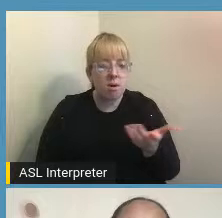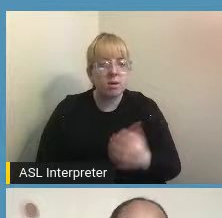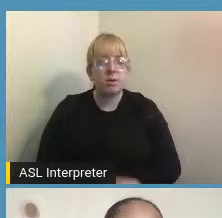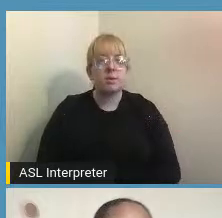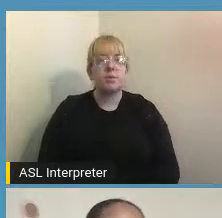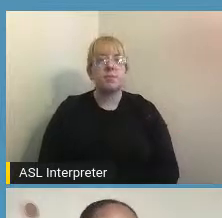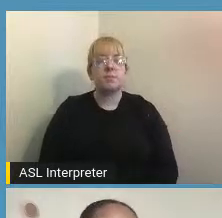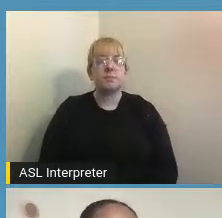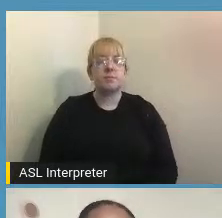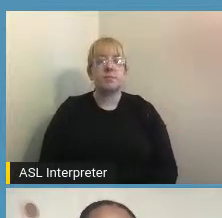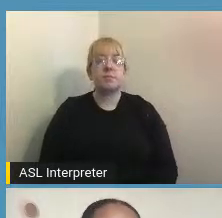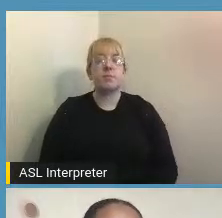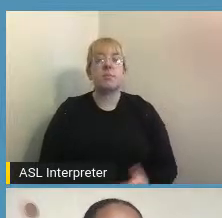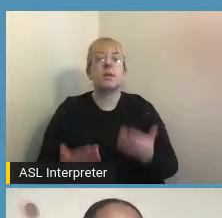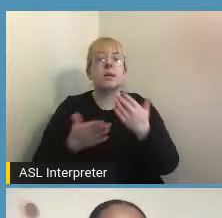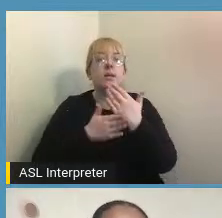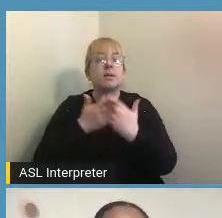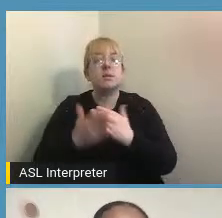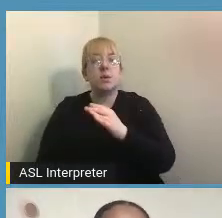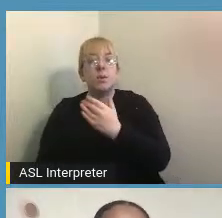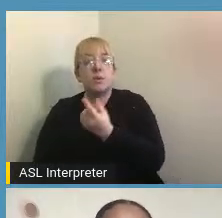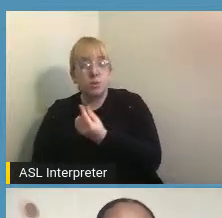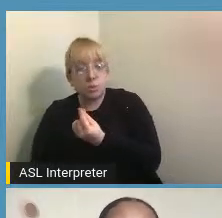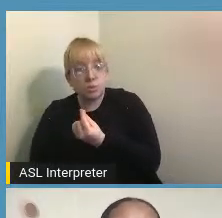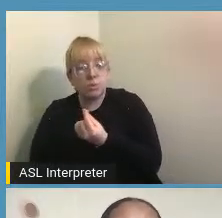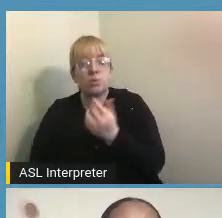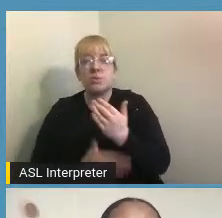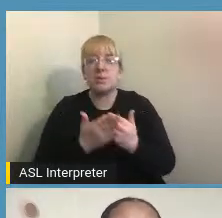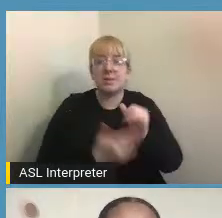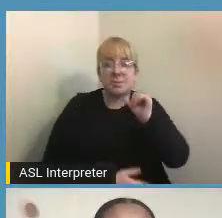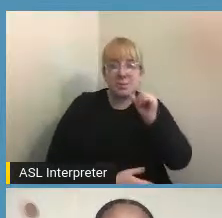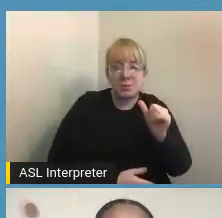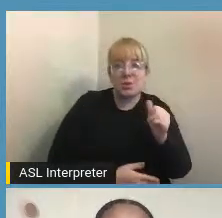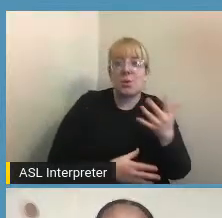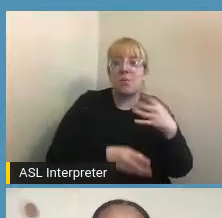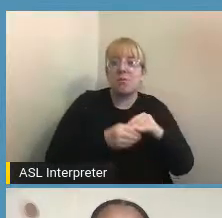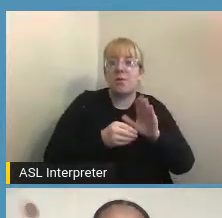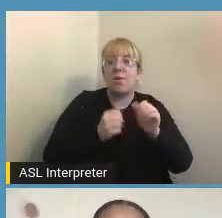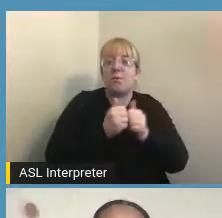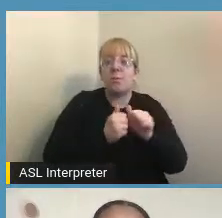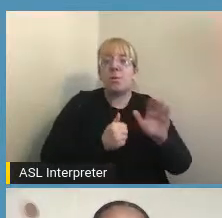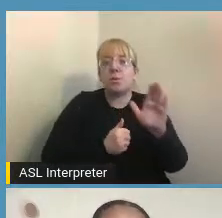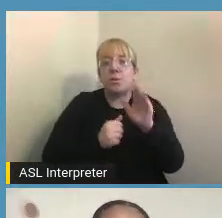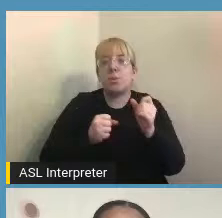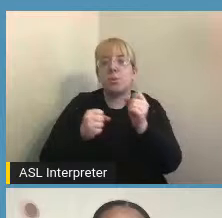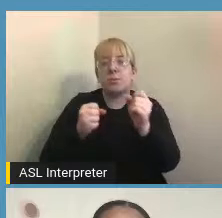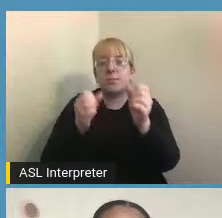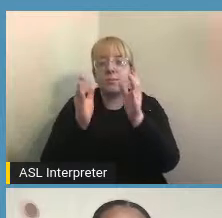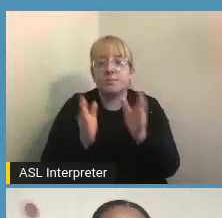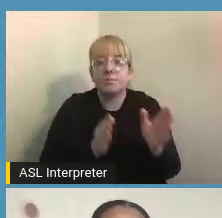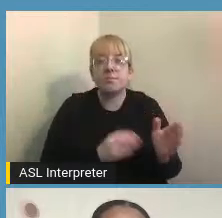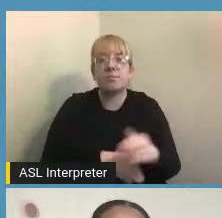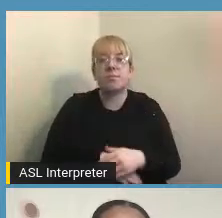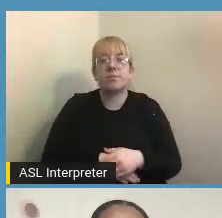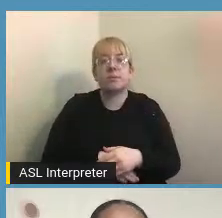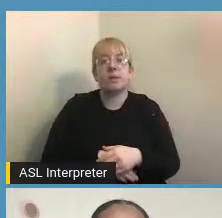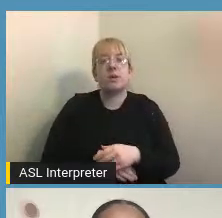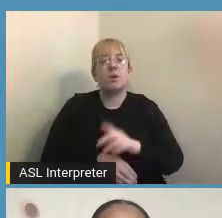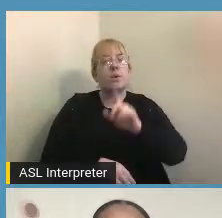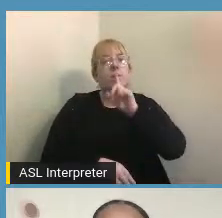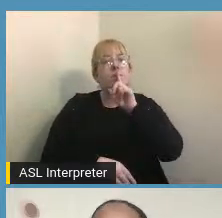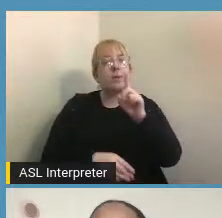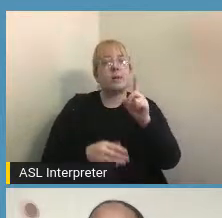So some do's and don'ts in your strategic planning. Really take an honest evaluation of the full ask. I